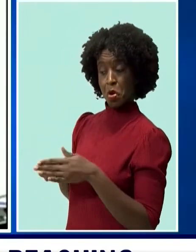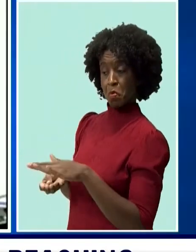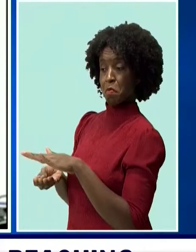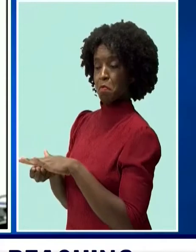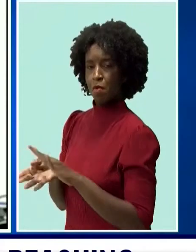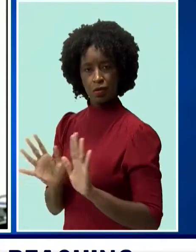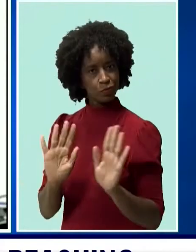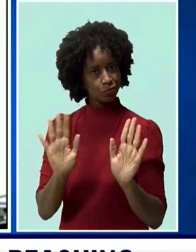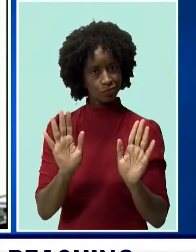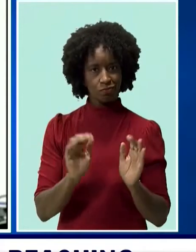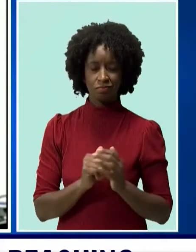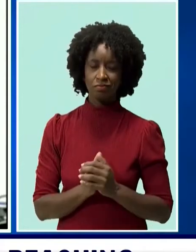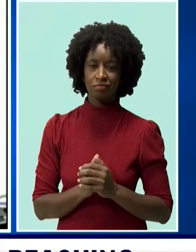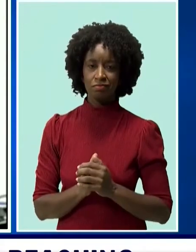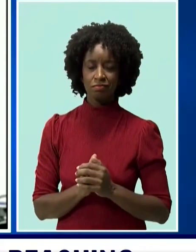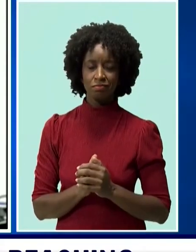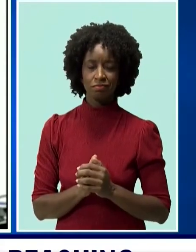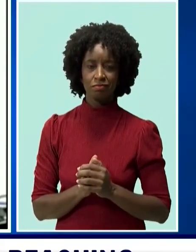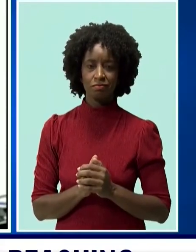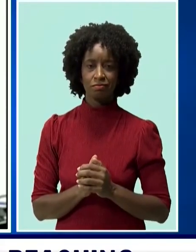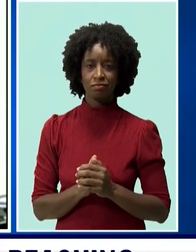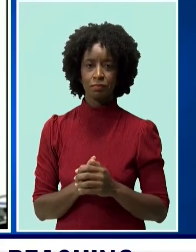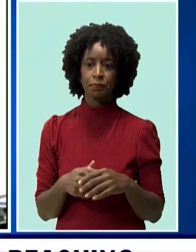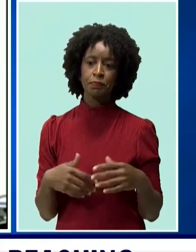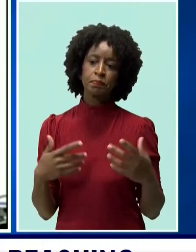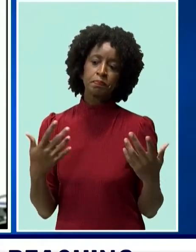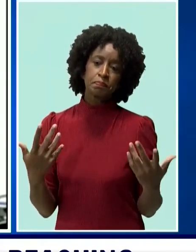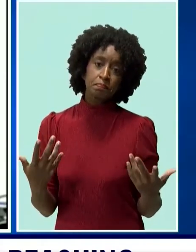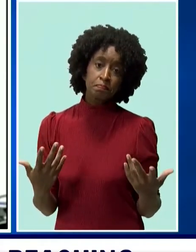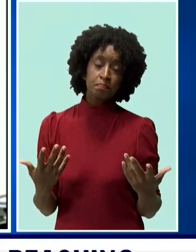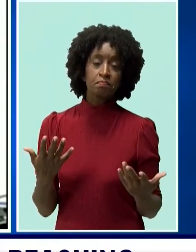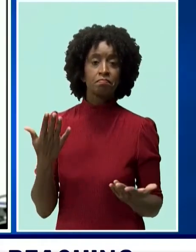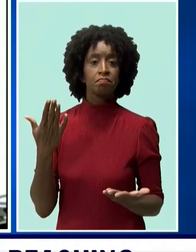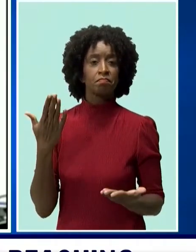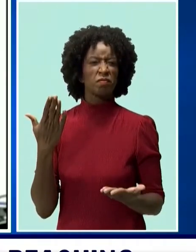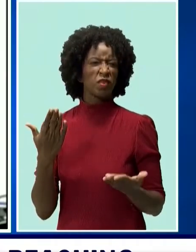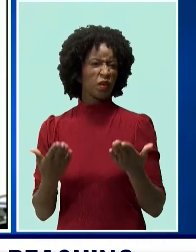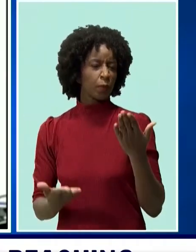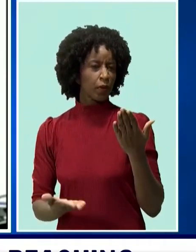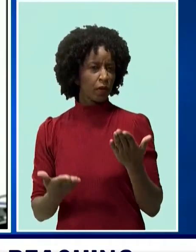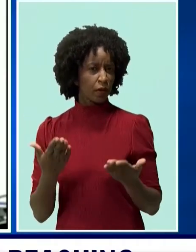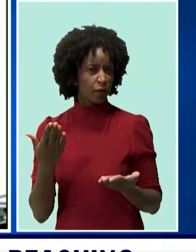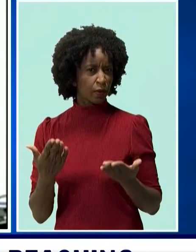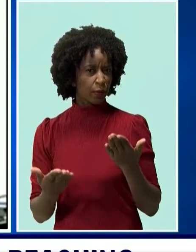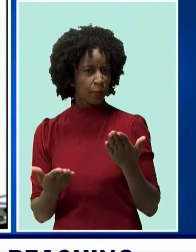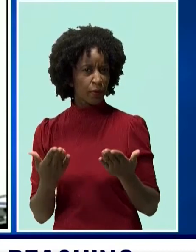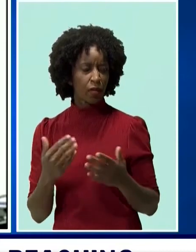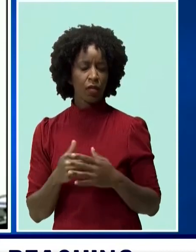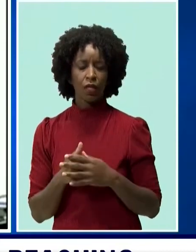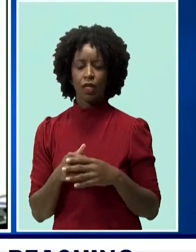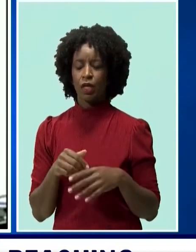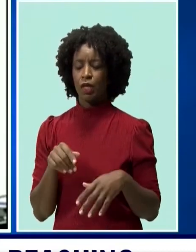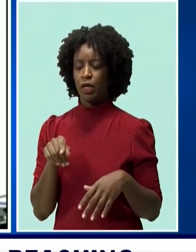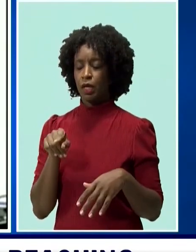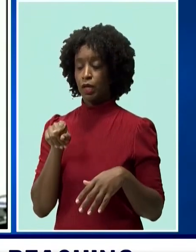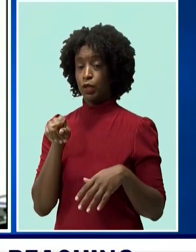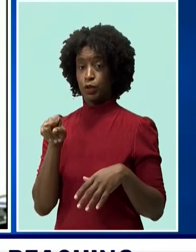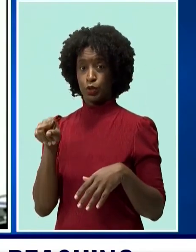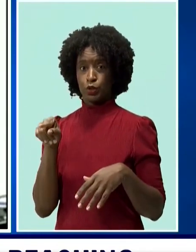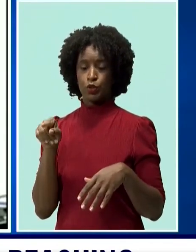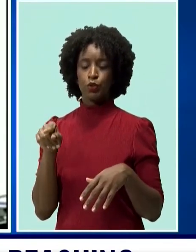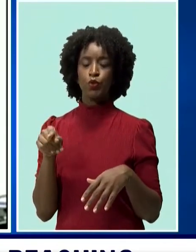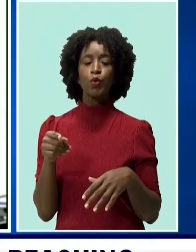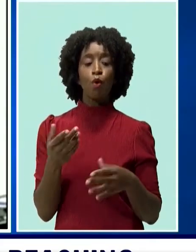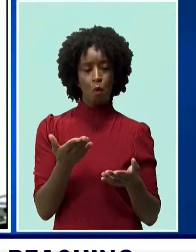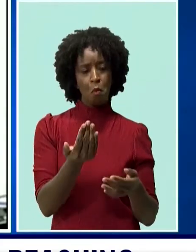not simply that you have availed yourself of what may otherwise constitute an advantage under the Act. It